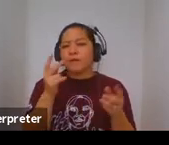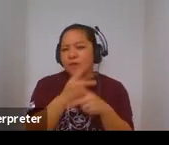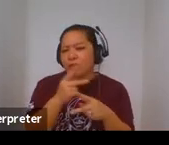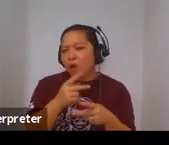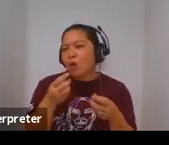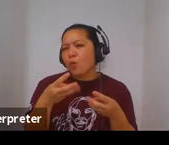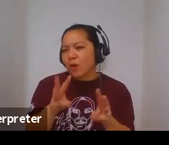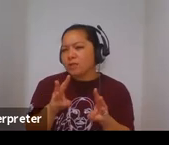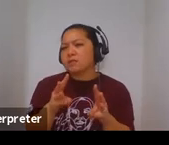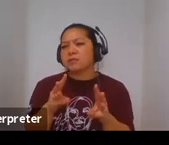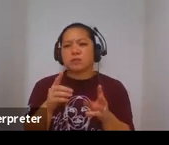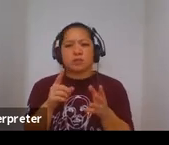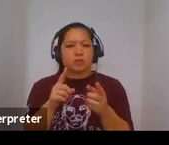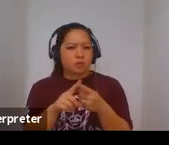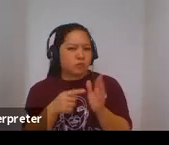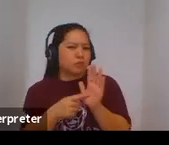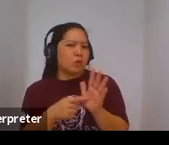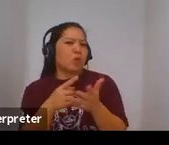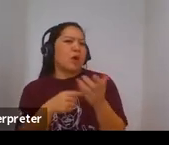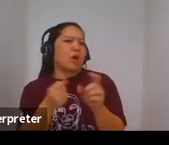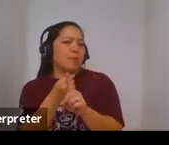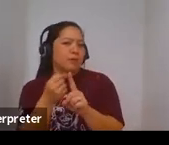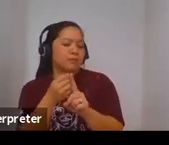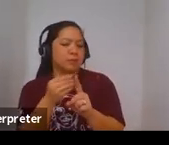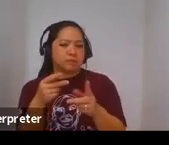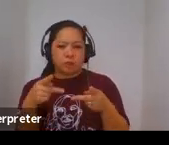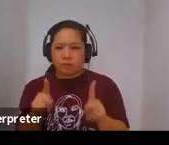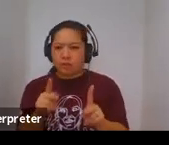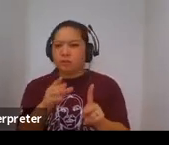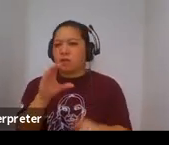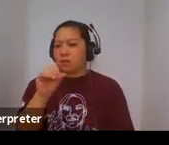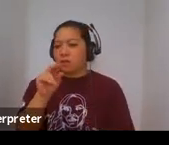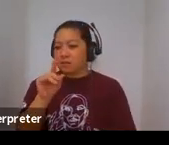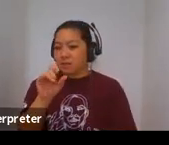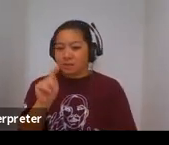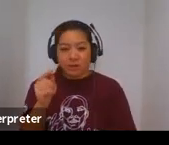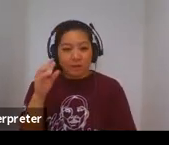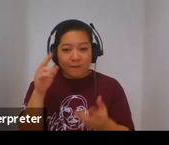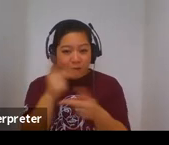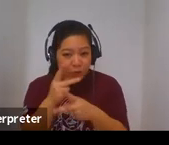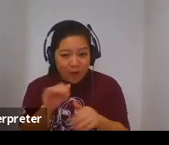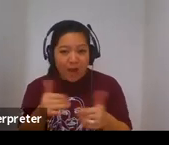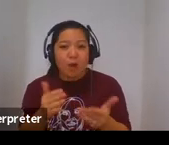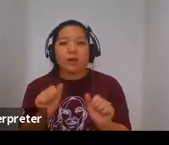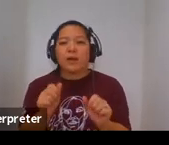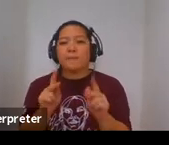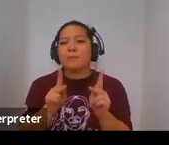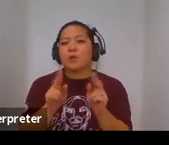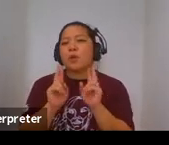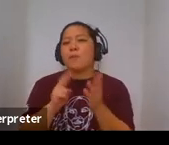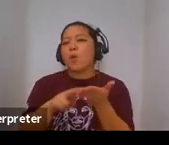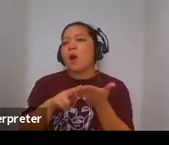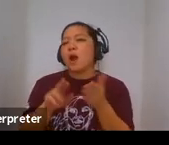show what abuse is, figure out consent, and also figure out how people could report what happened to